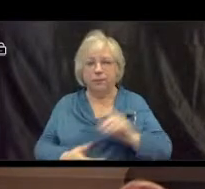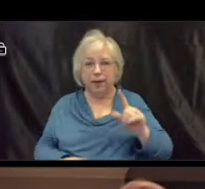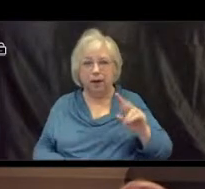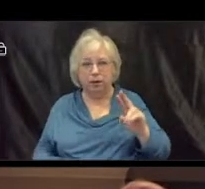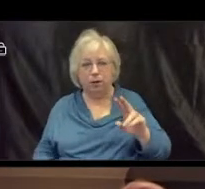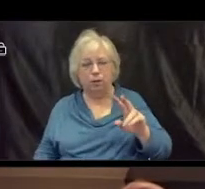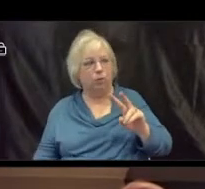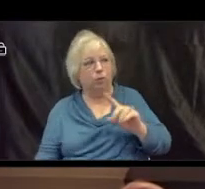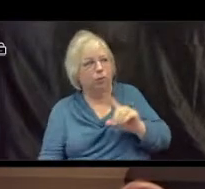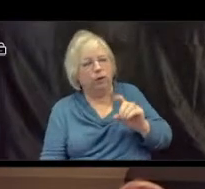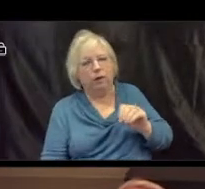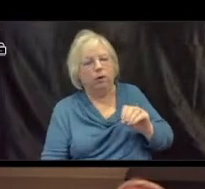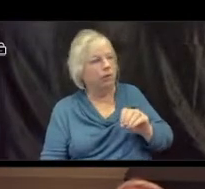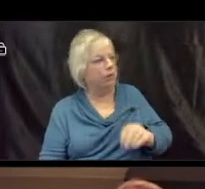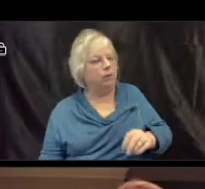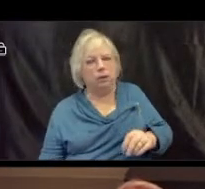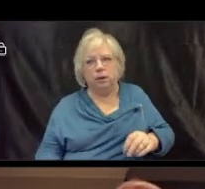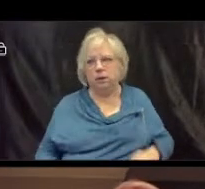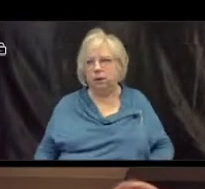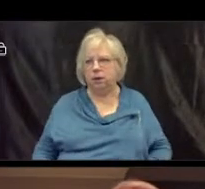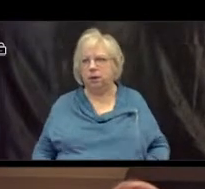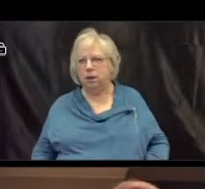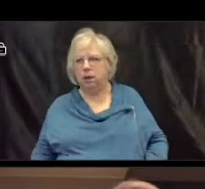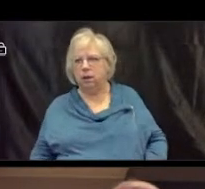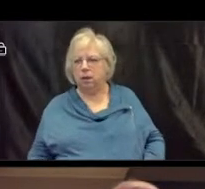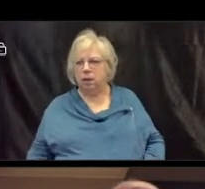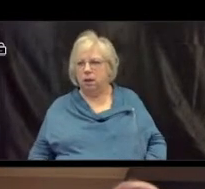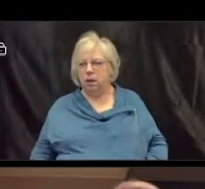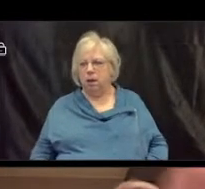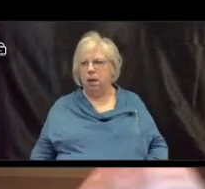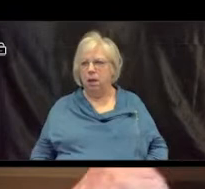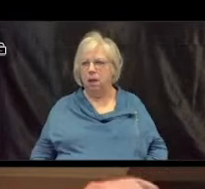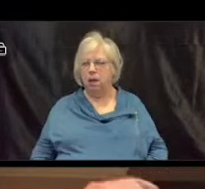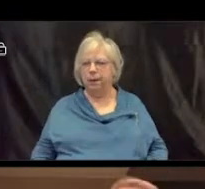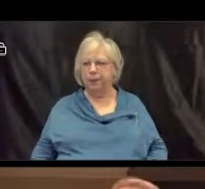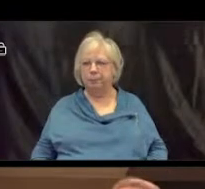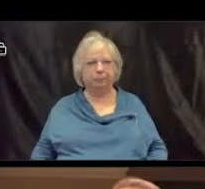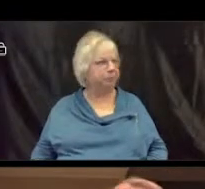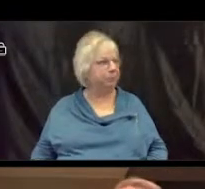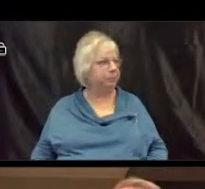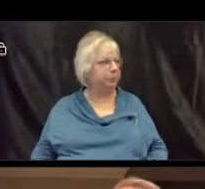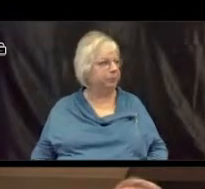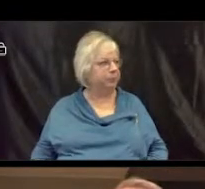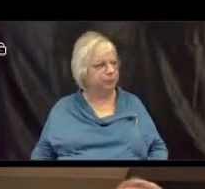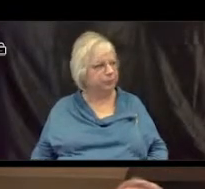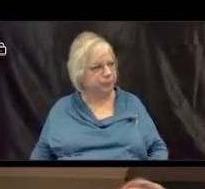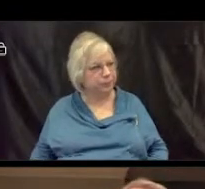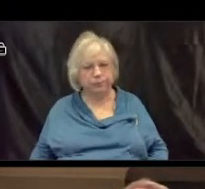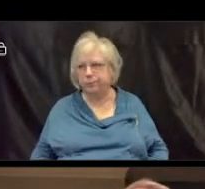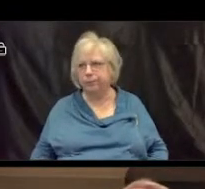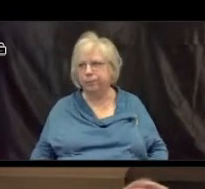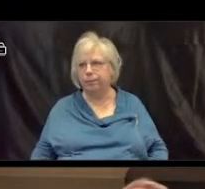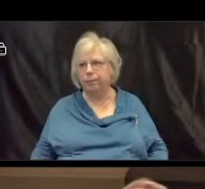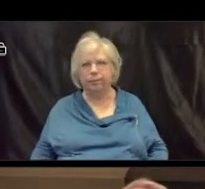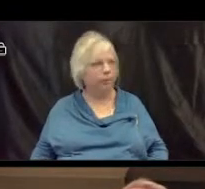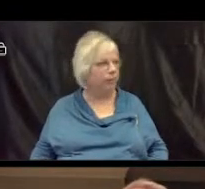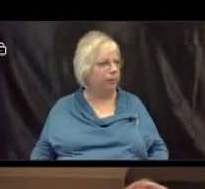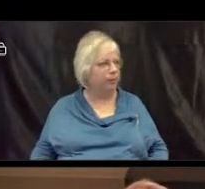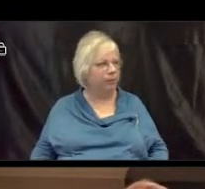I think it means item 7. item 7, What was your motion for on the first